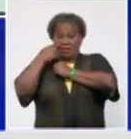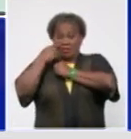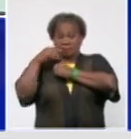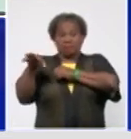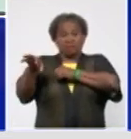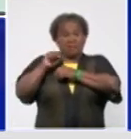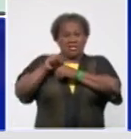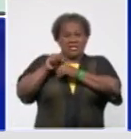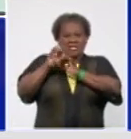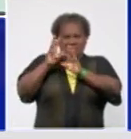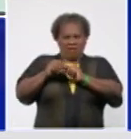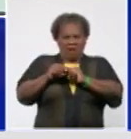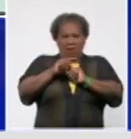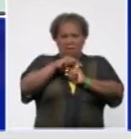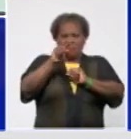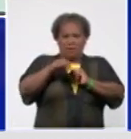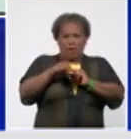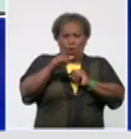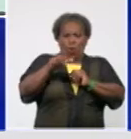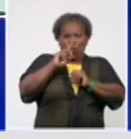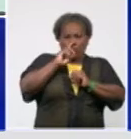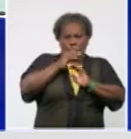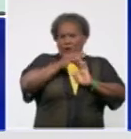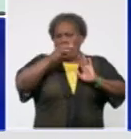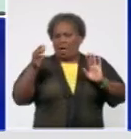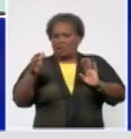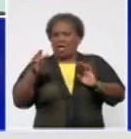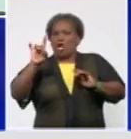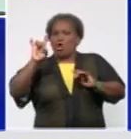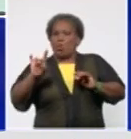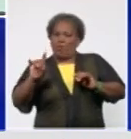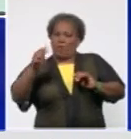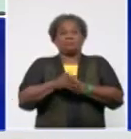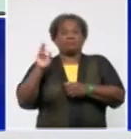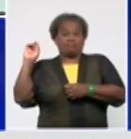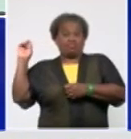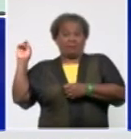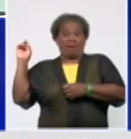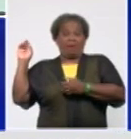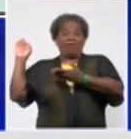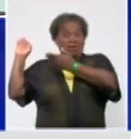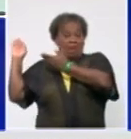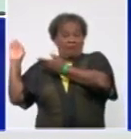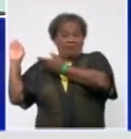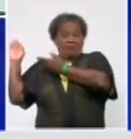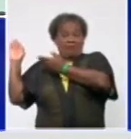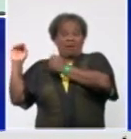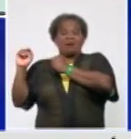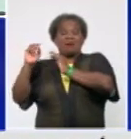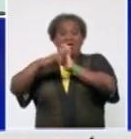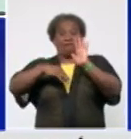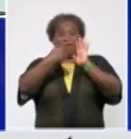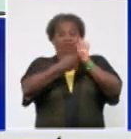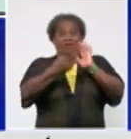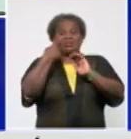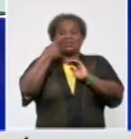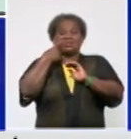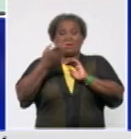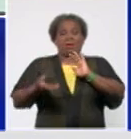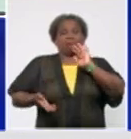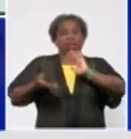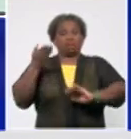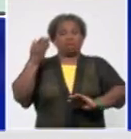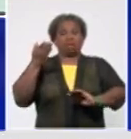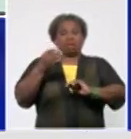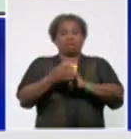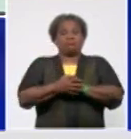patients from June the 1st up to September the 1st. The bars denote a rise of serious and critical cases